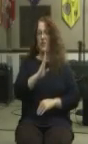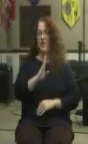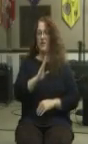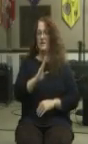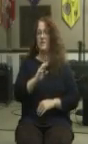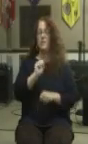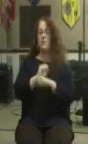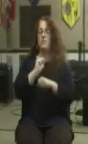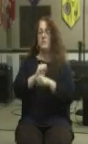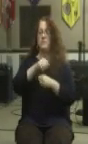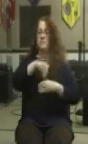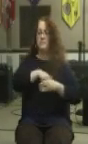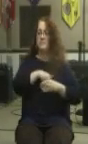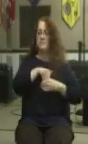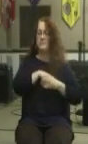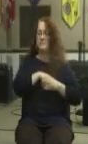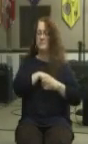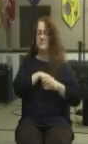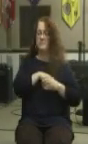inside of you.